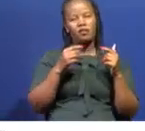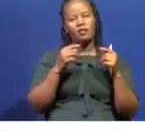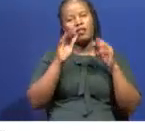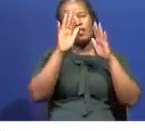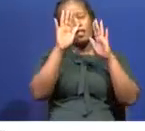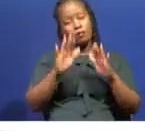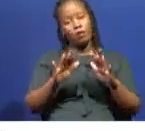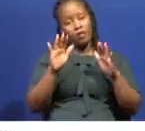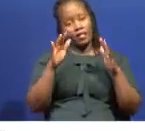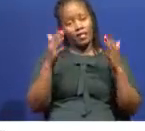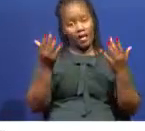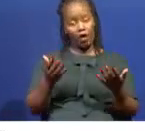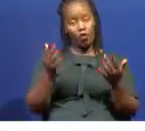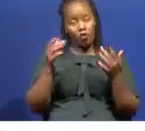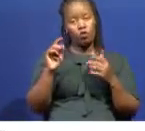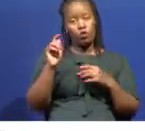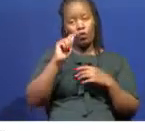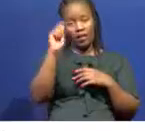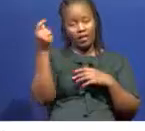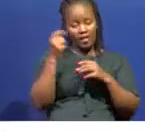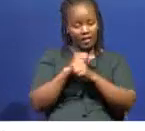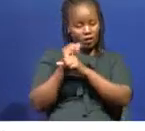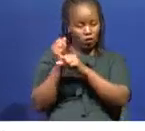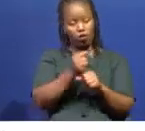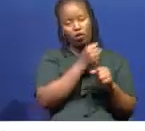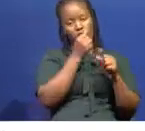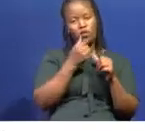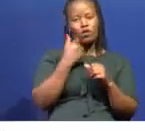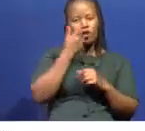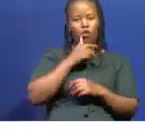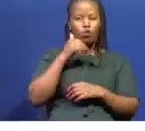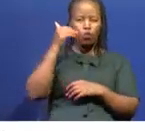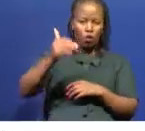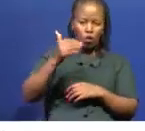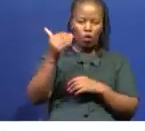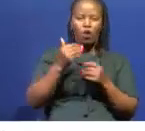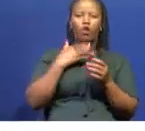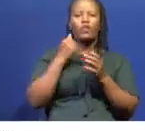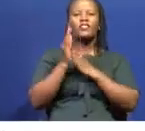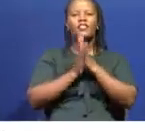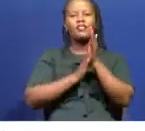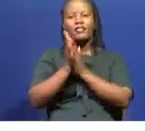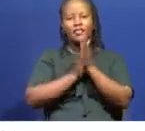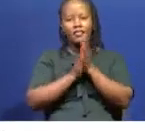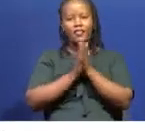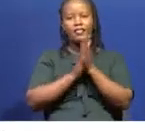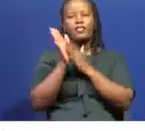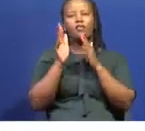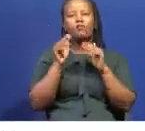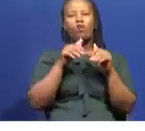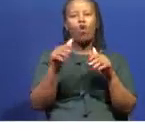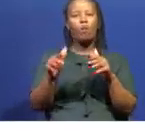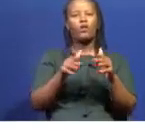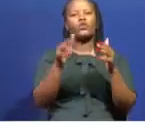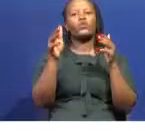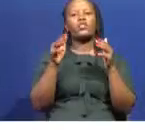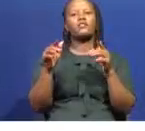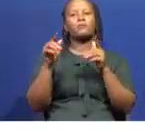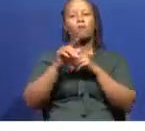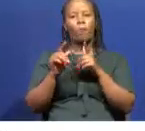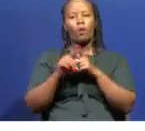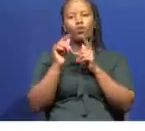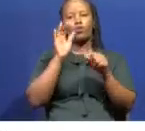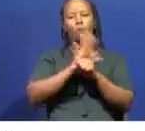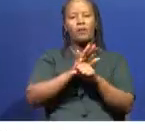the Kenyan golfer who, you know, are always yearning for such opportunities and such legs or tours or series of, you